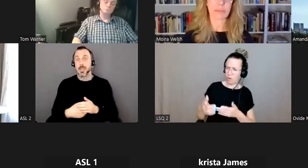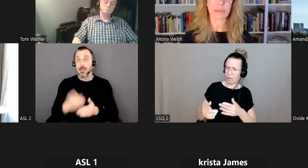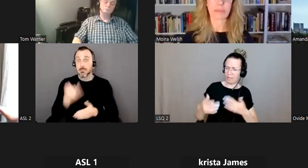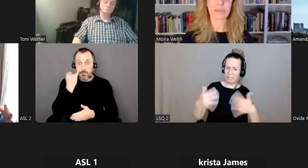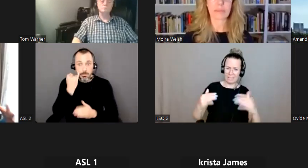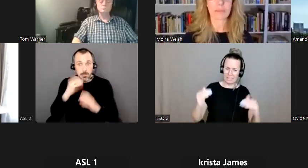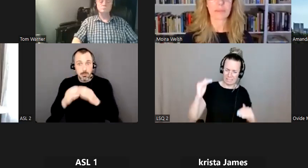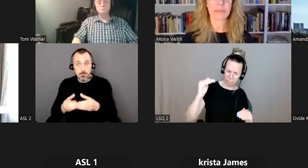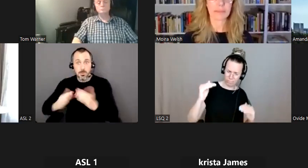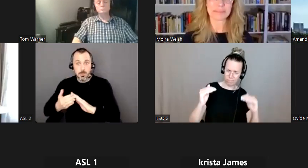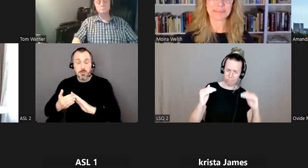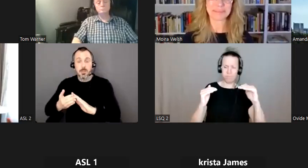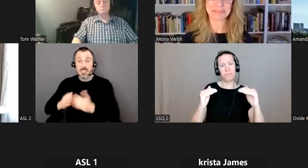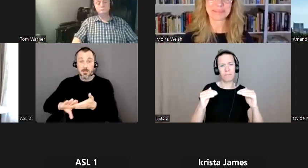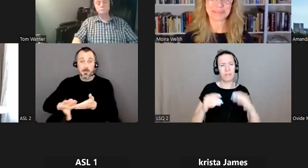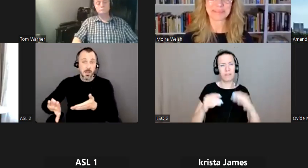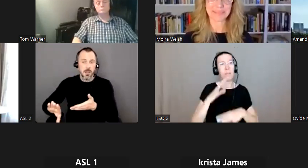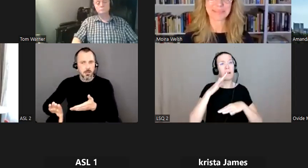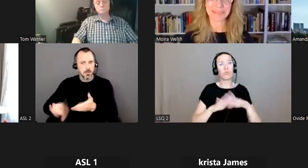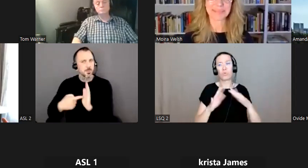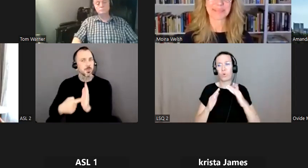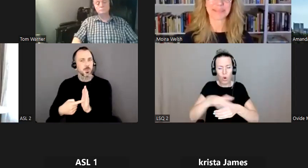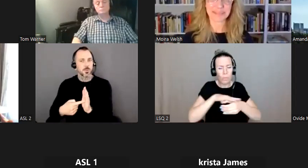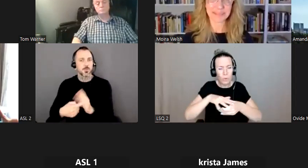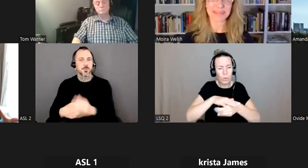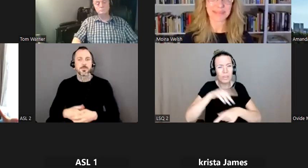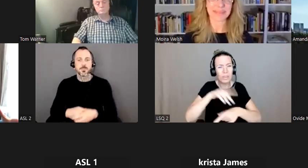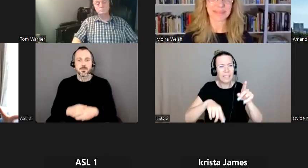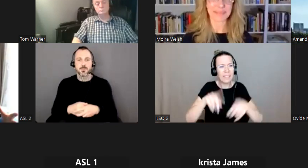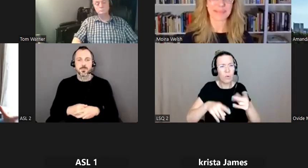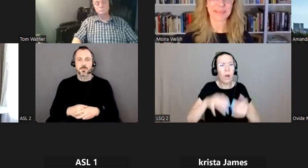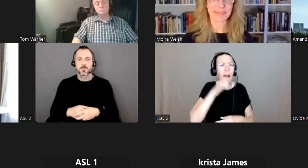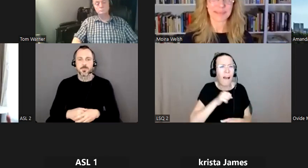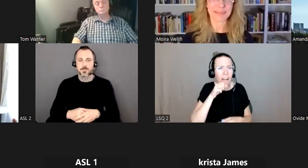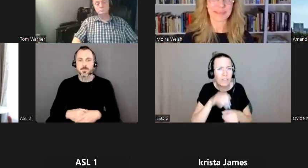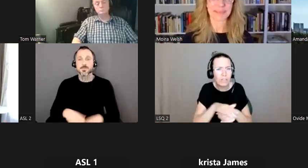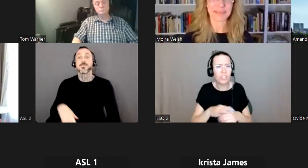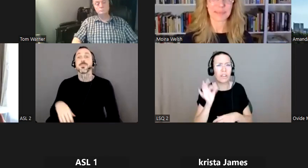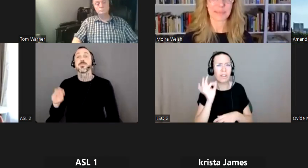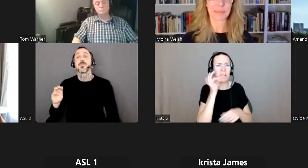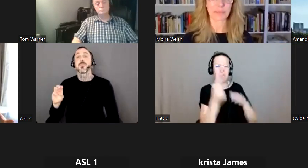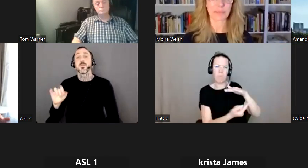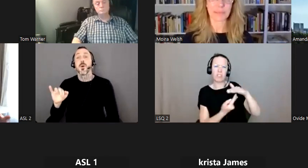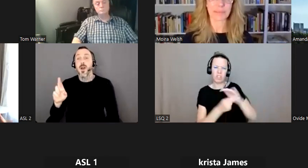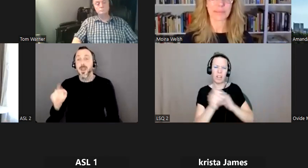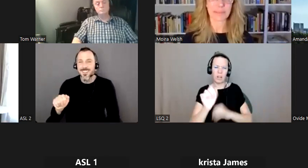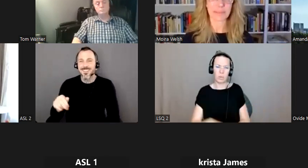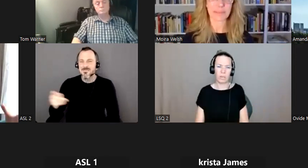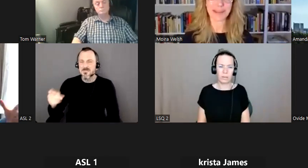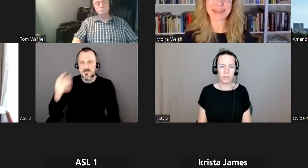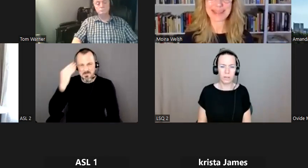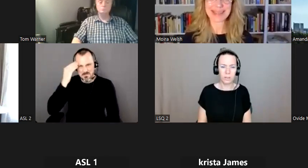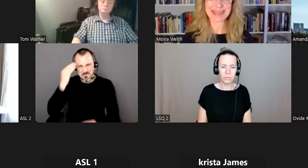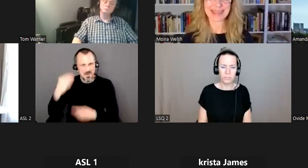communities. Moira, you and I have known each other for a long time, and you did that almost impossible thing. You wrote an